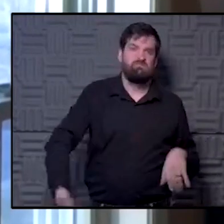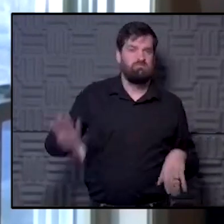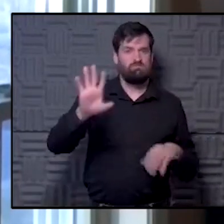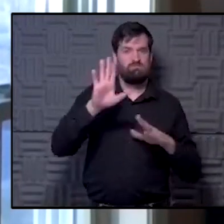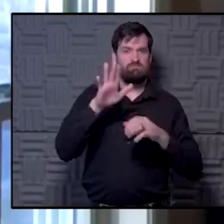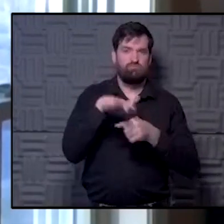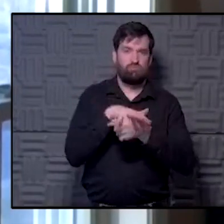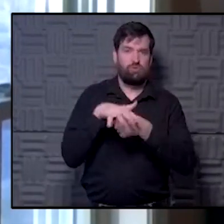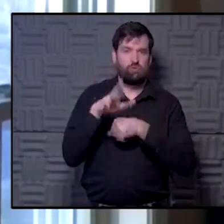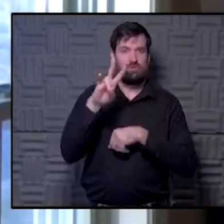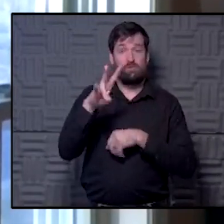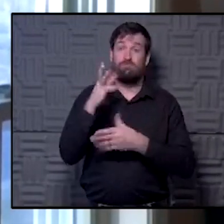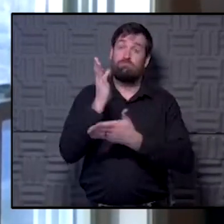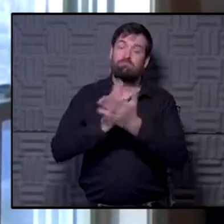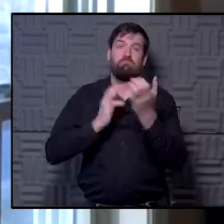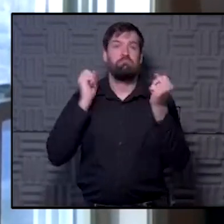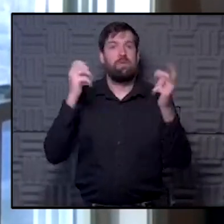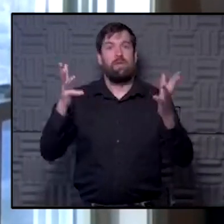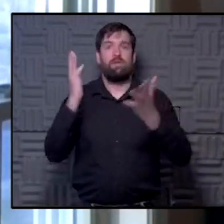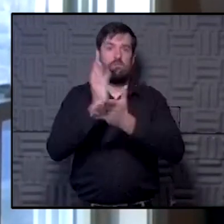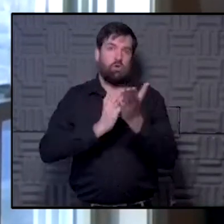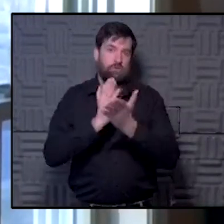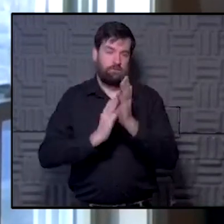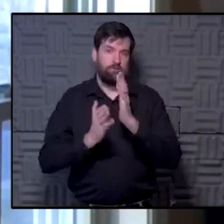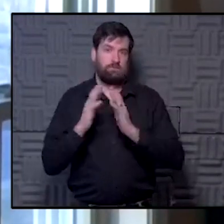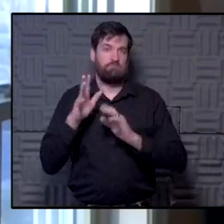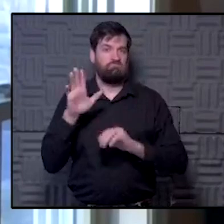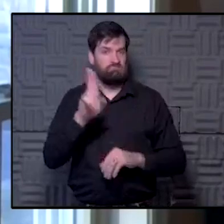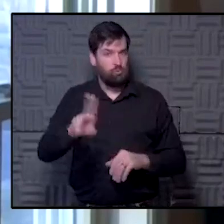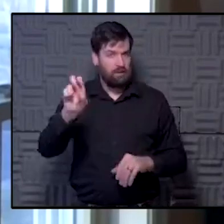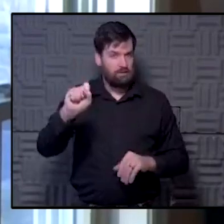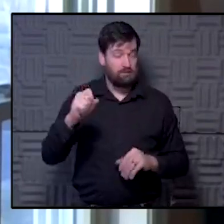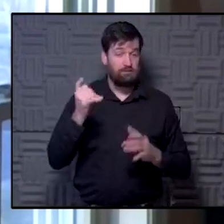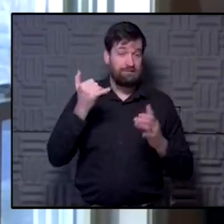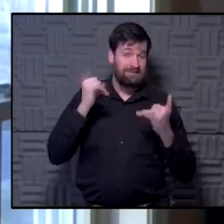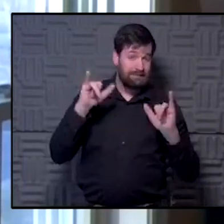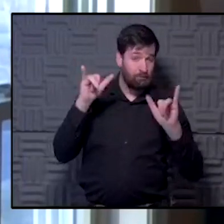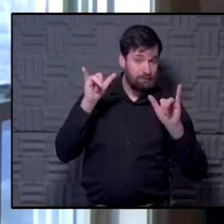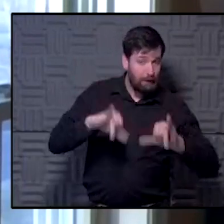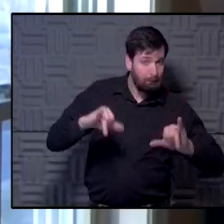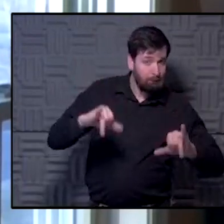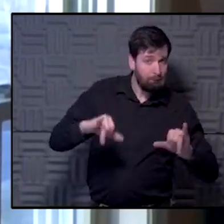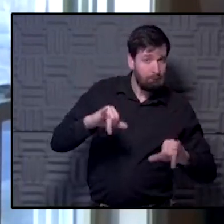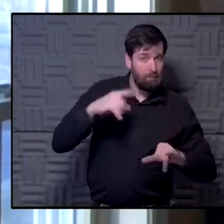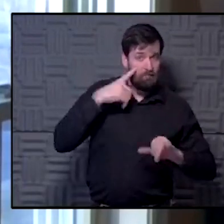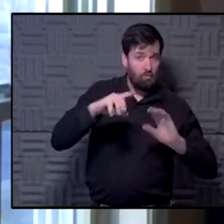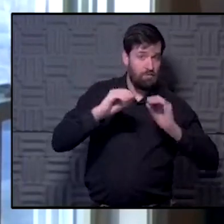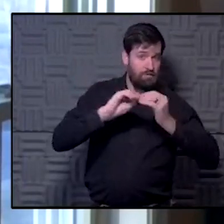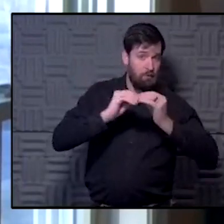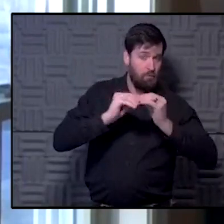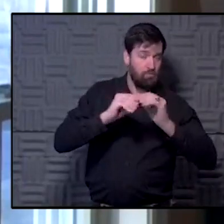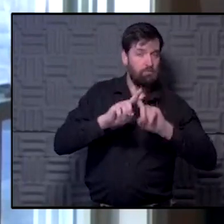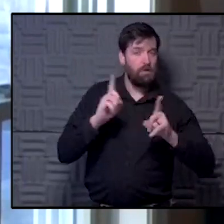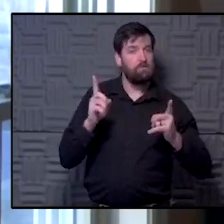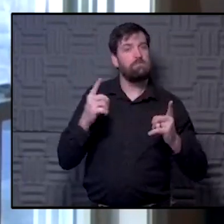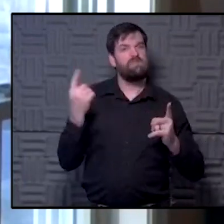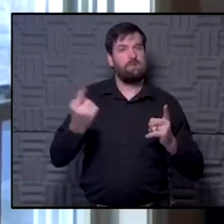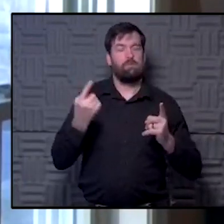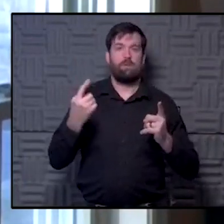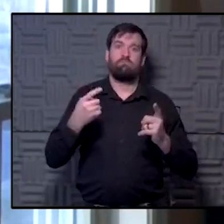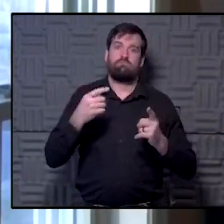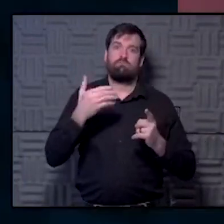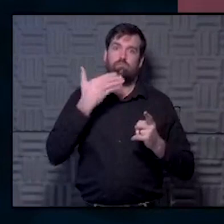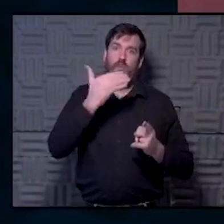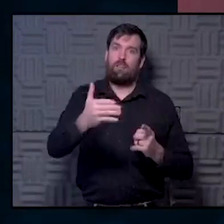many parts of the country. So I don't know if that is still the same in terms of statistics, but it is something that has been done very well.